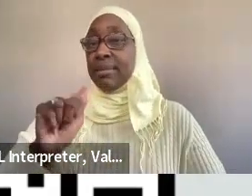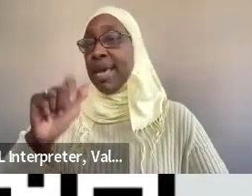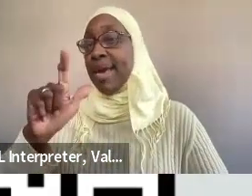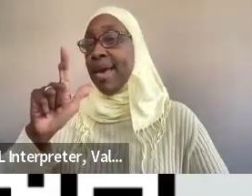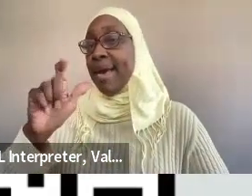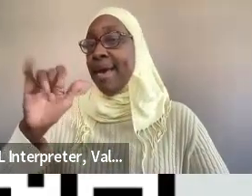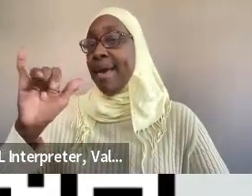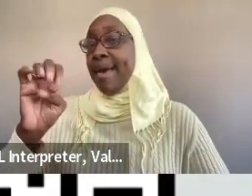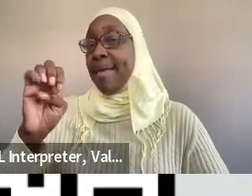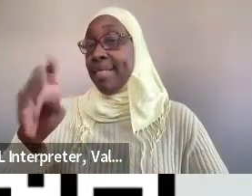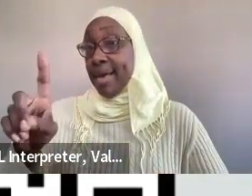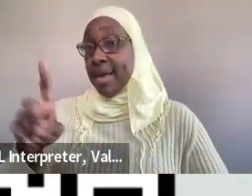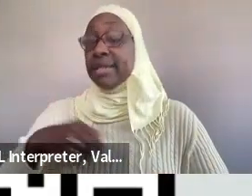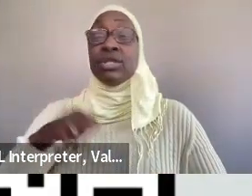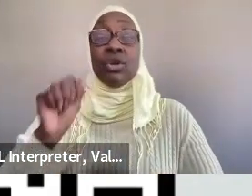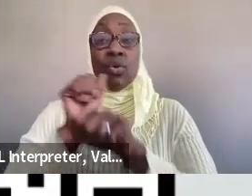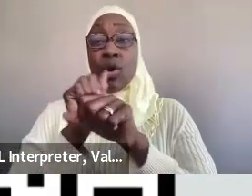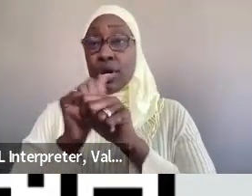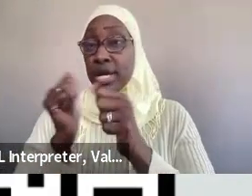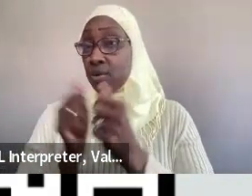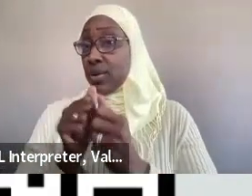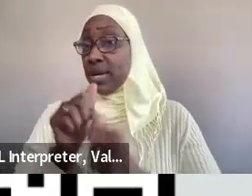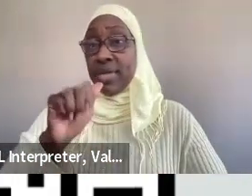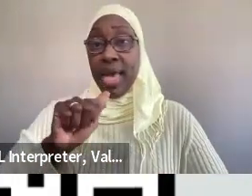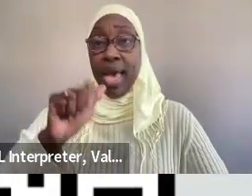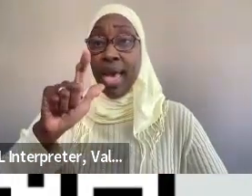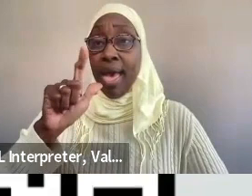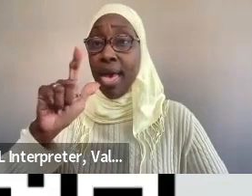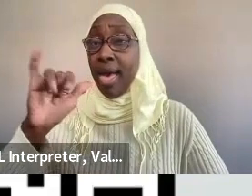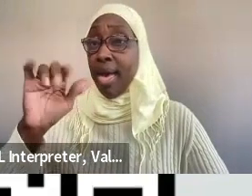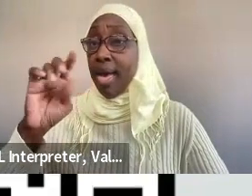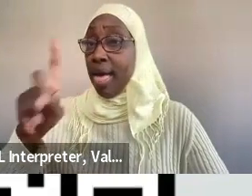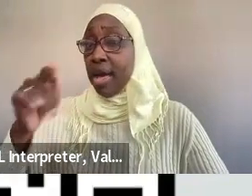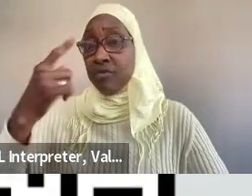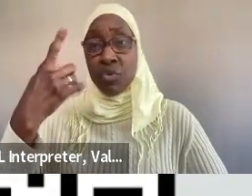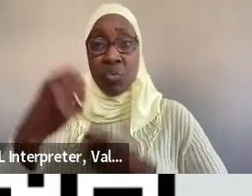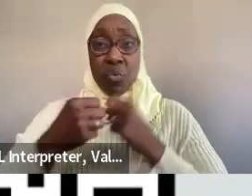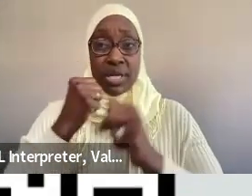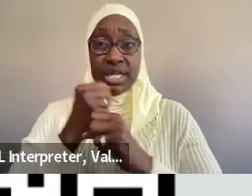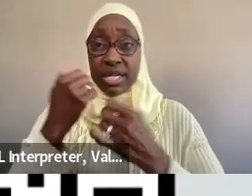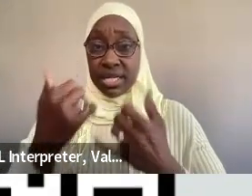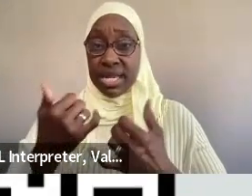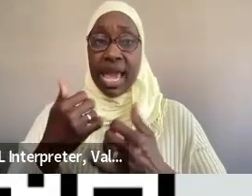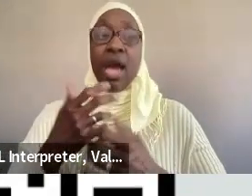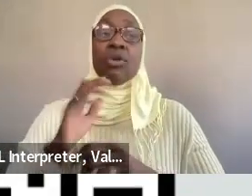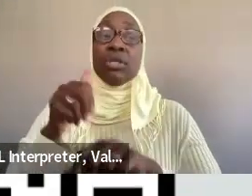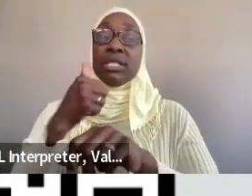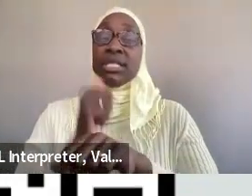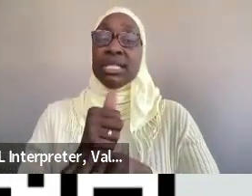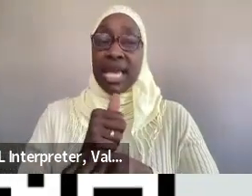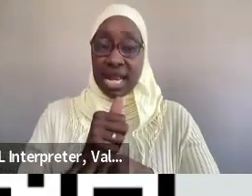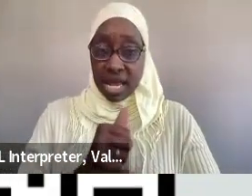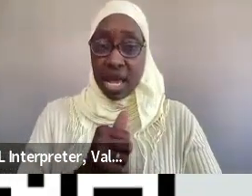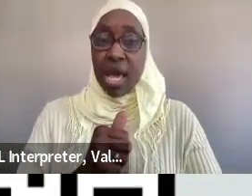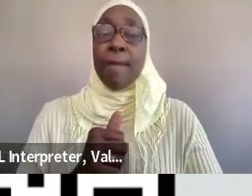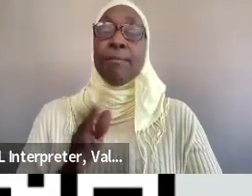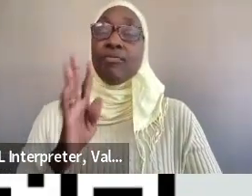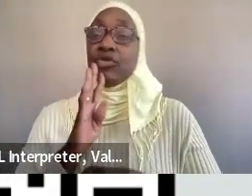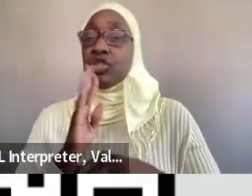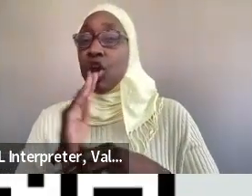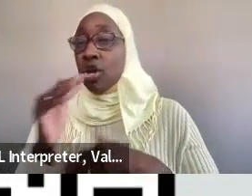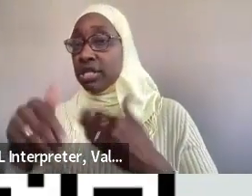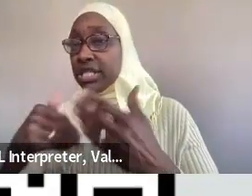a year now and continues to help organize and promote disability-related talk series at Northeastern to help increase accessibility